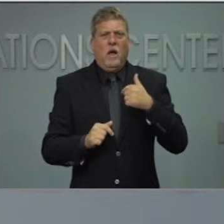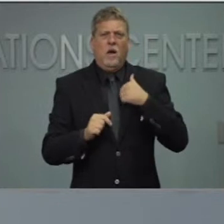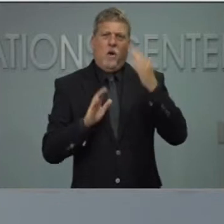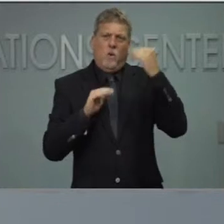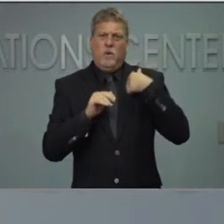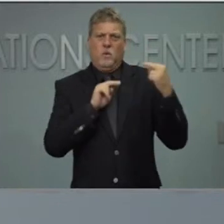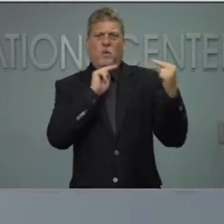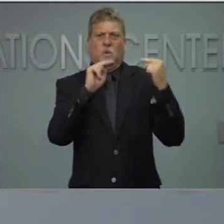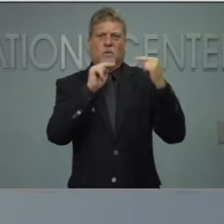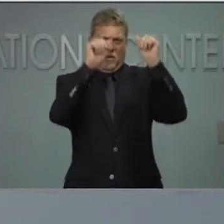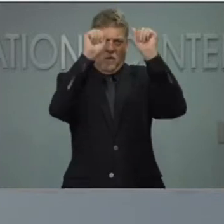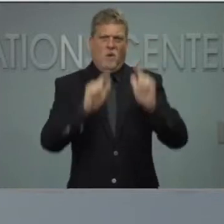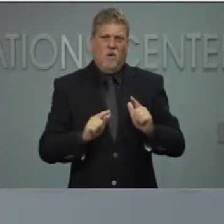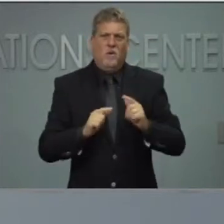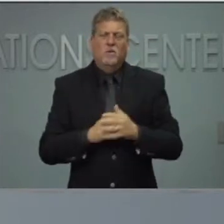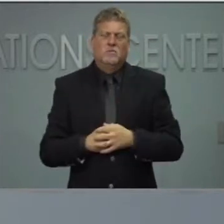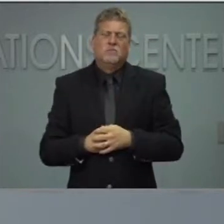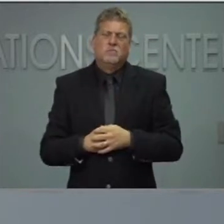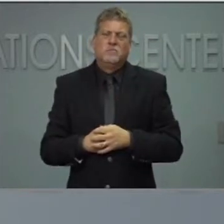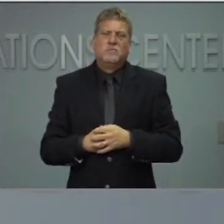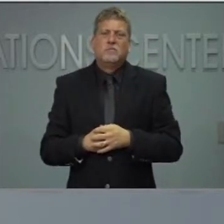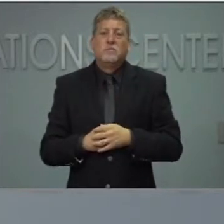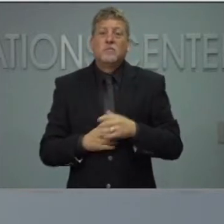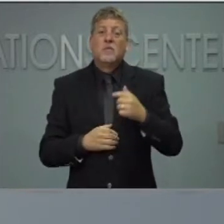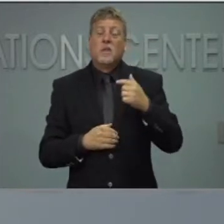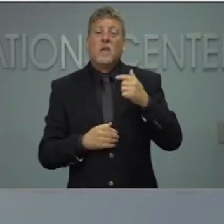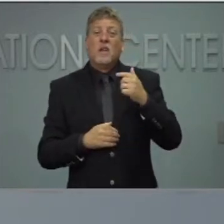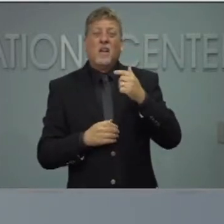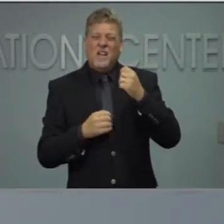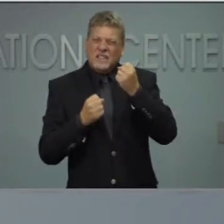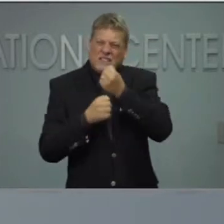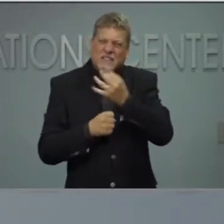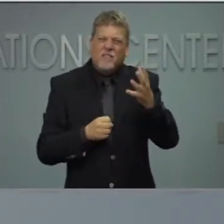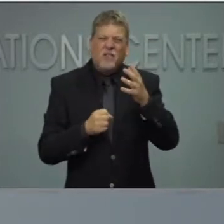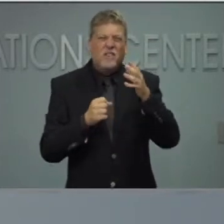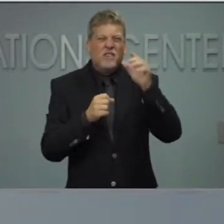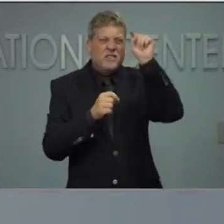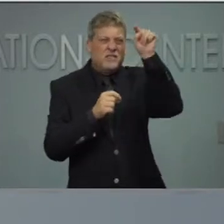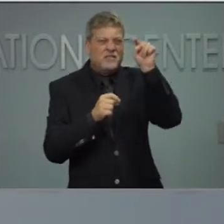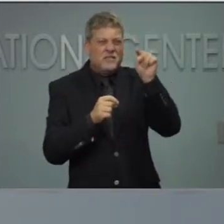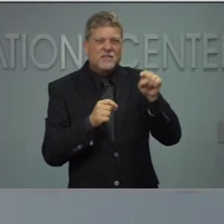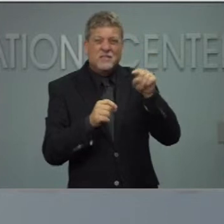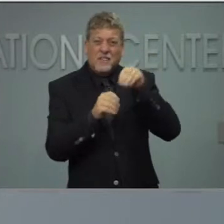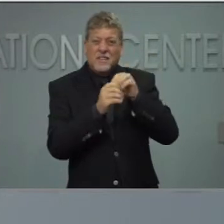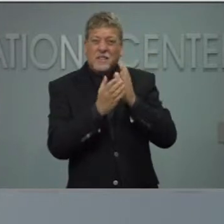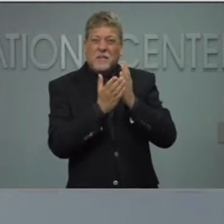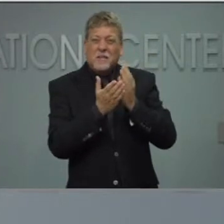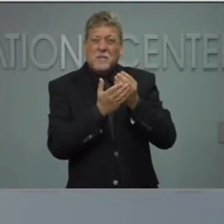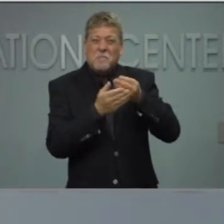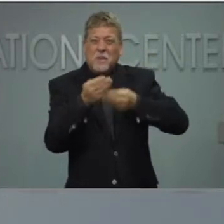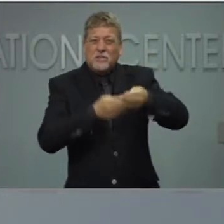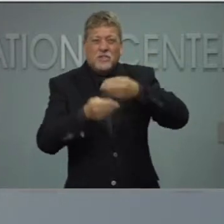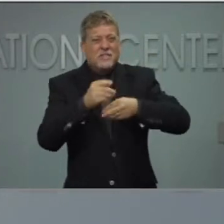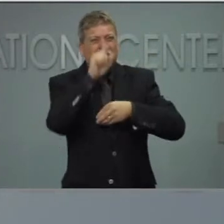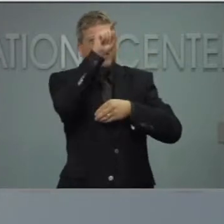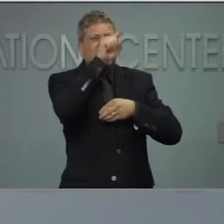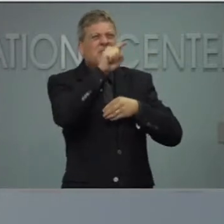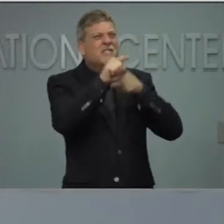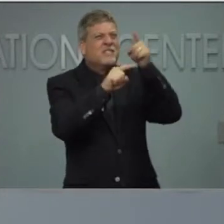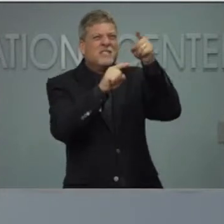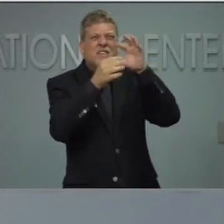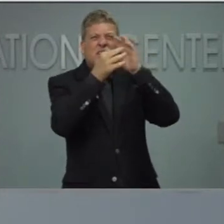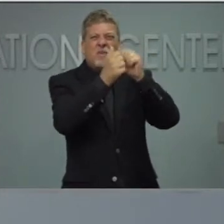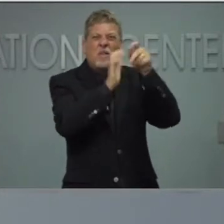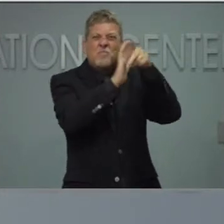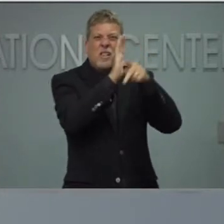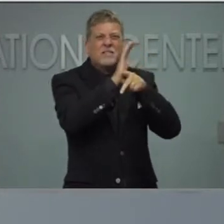things. We want to see the policy issues. There are a number of policy issues that would take hours and hours of meeting time